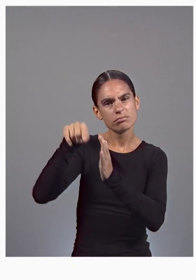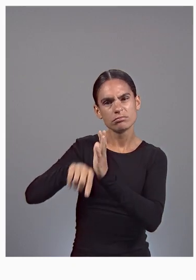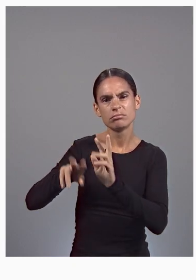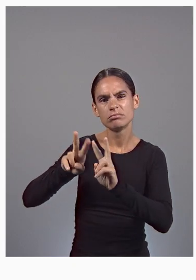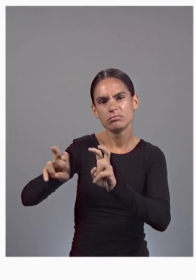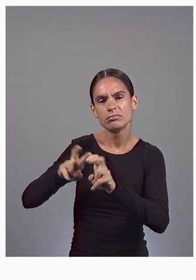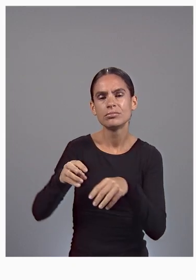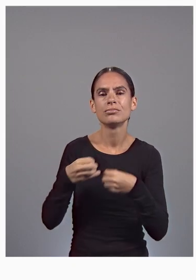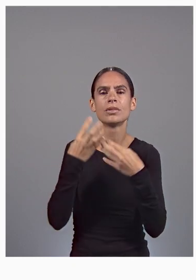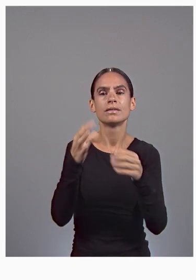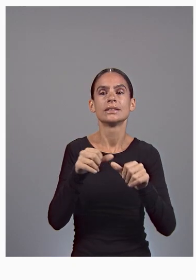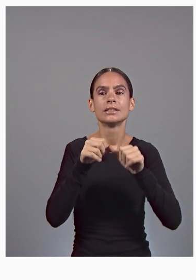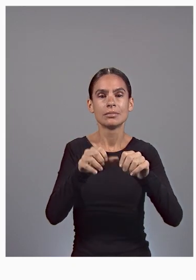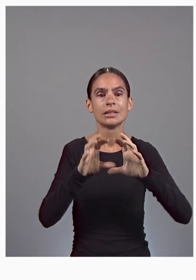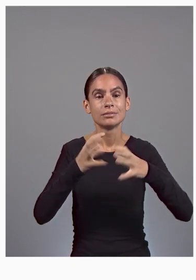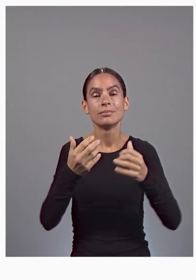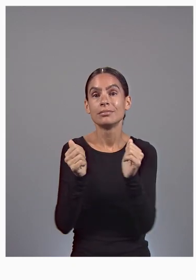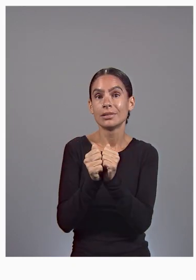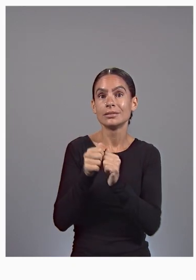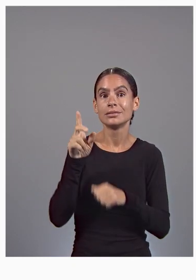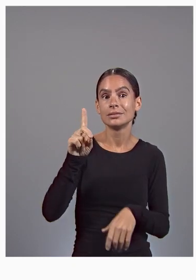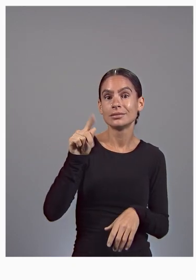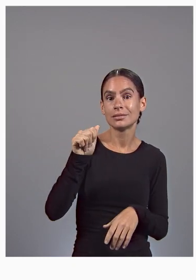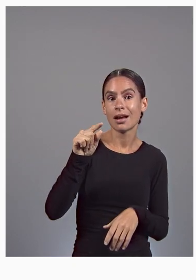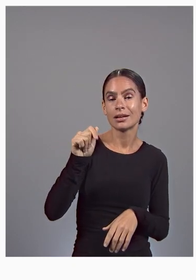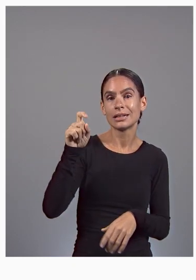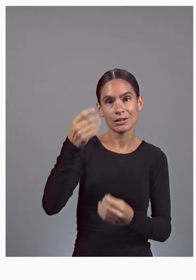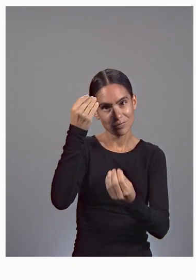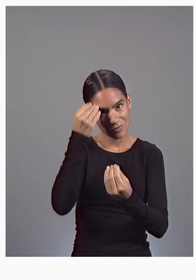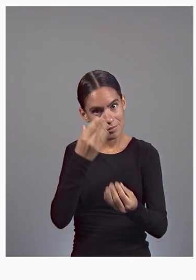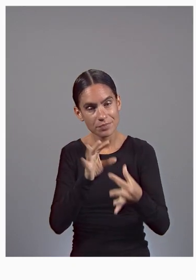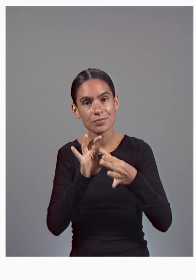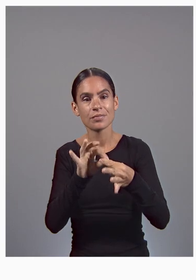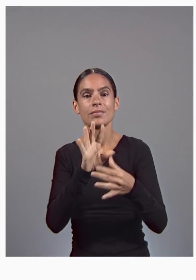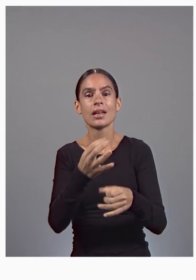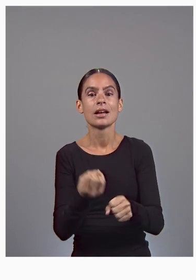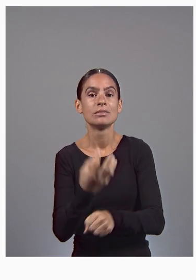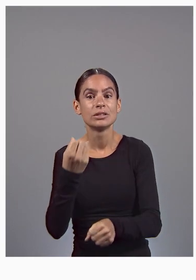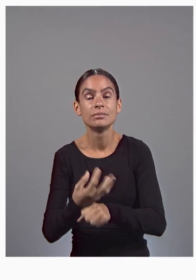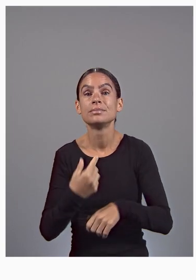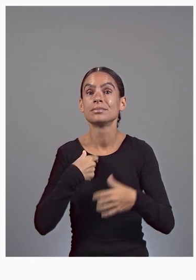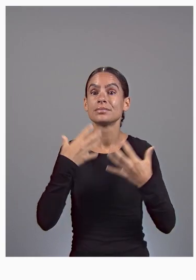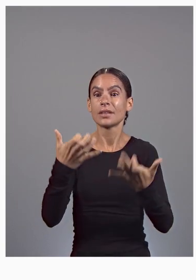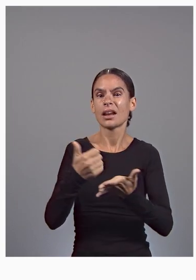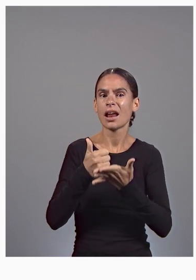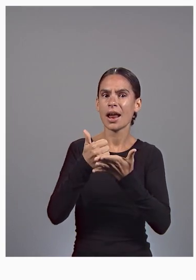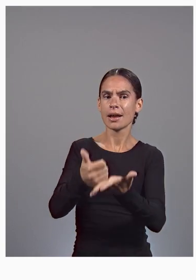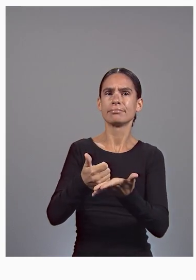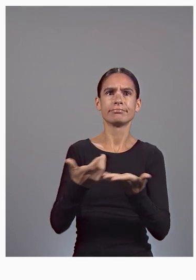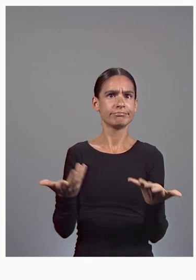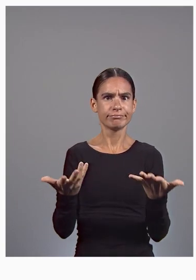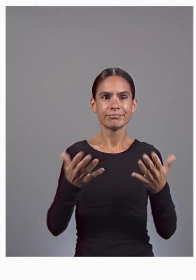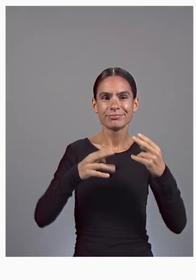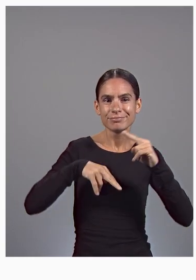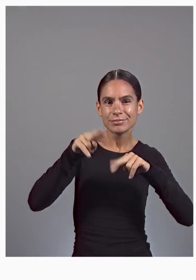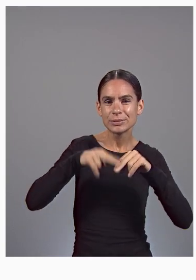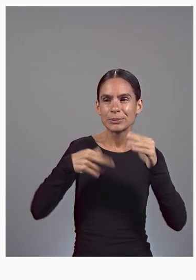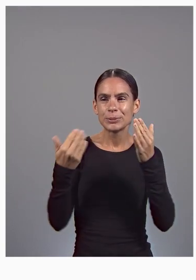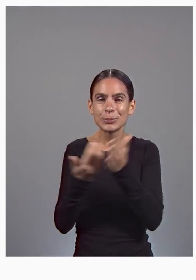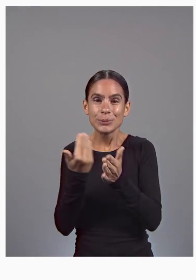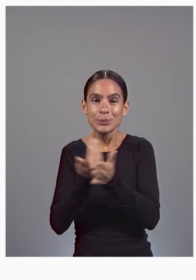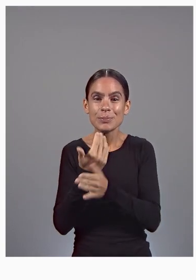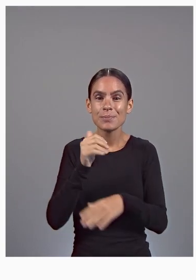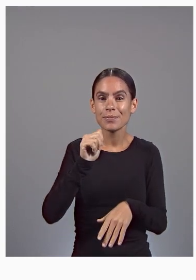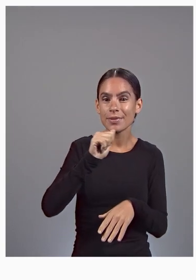need to report on your company's emissions. We also want to help you build